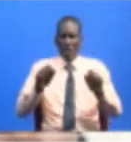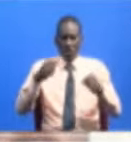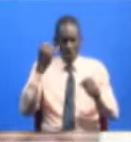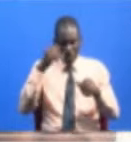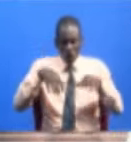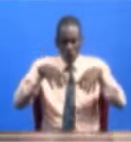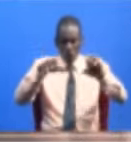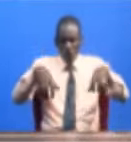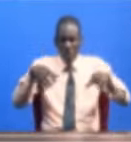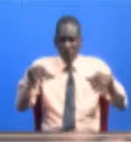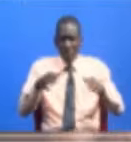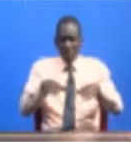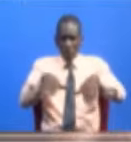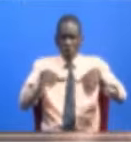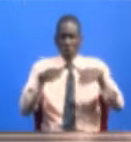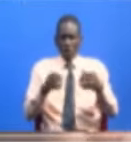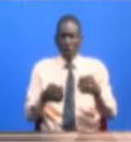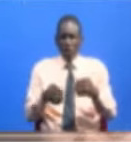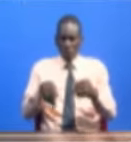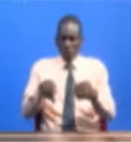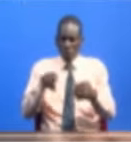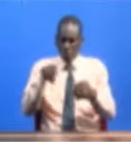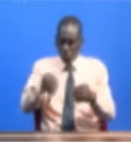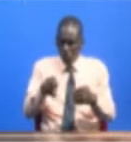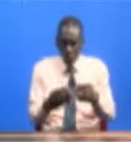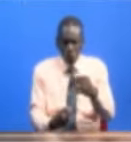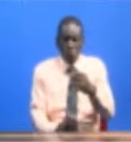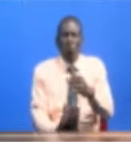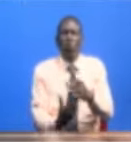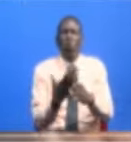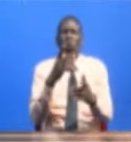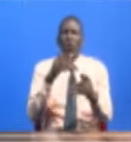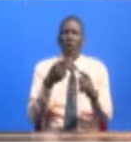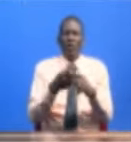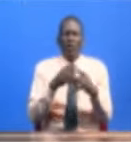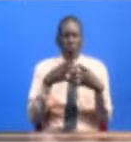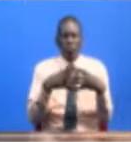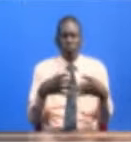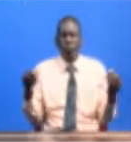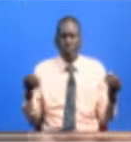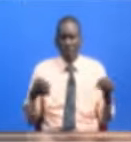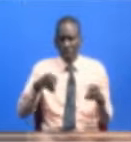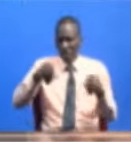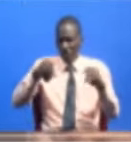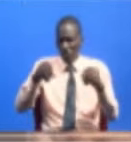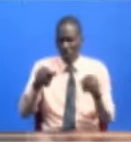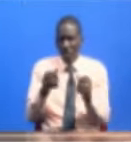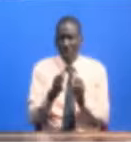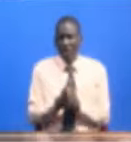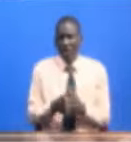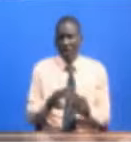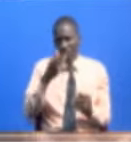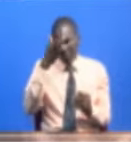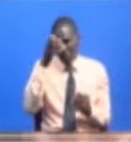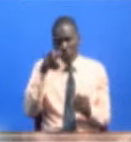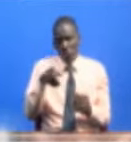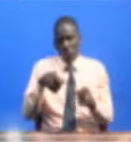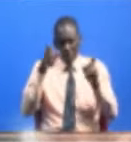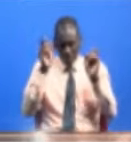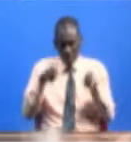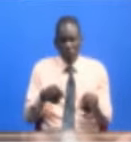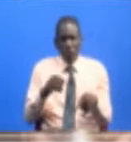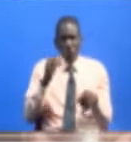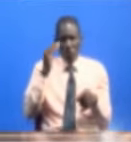farm and wait for a crop to grow, and then the crop disappears in the soil. And 6 months down the line, they